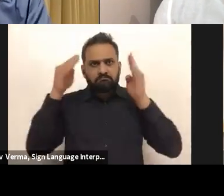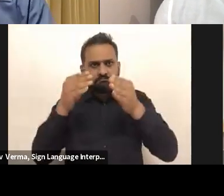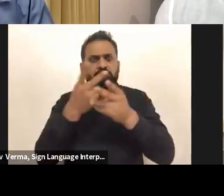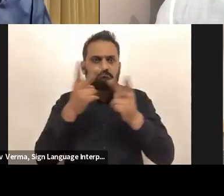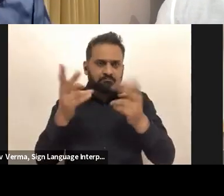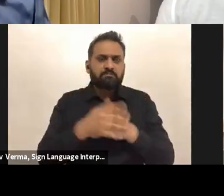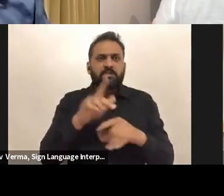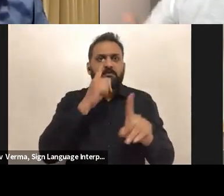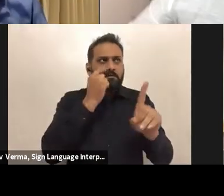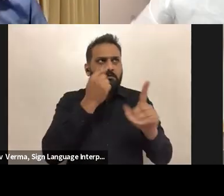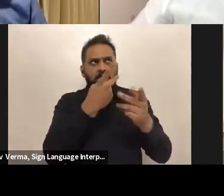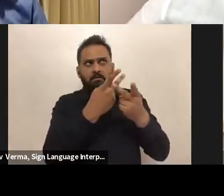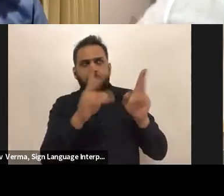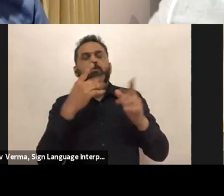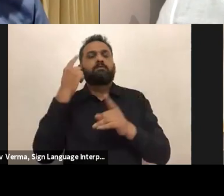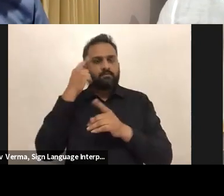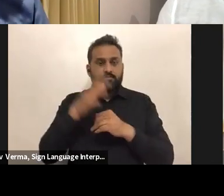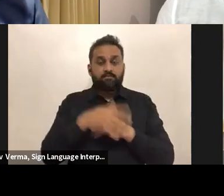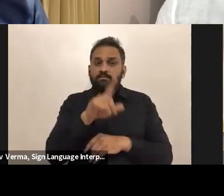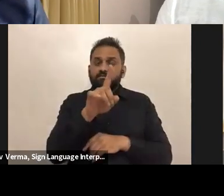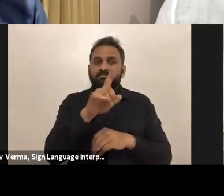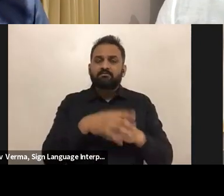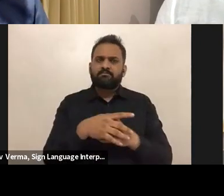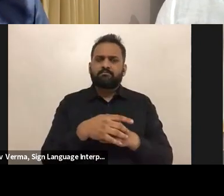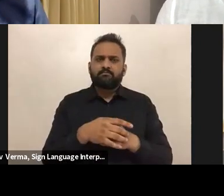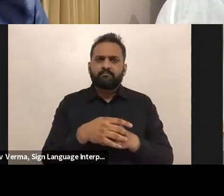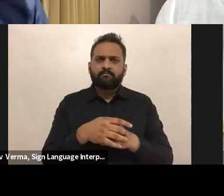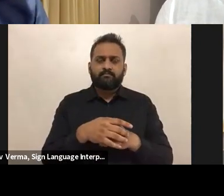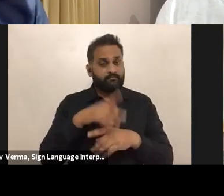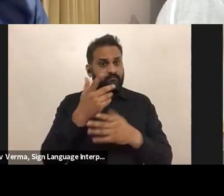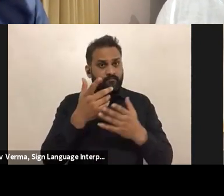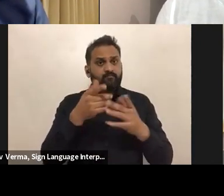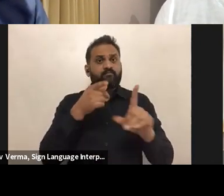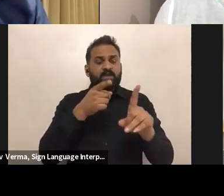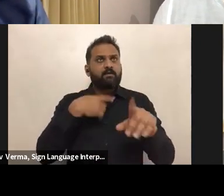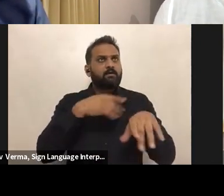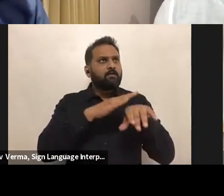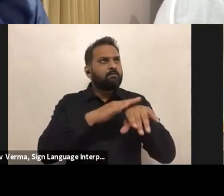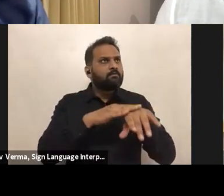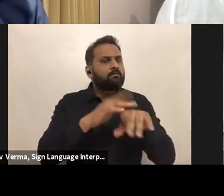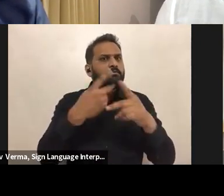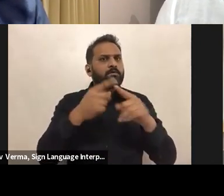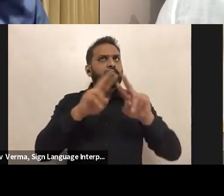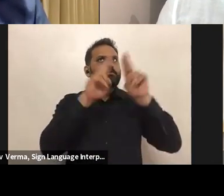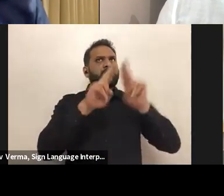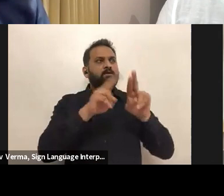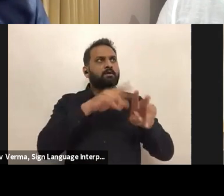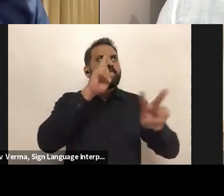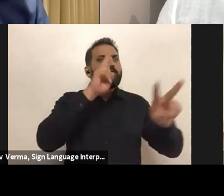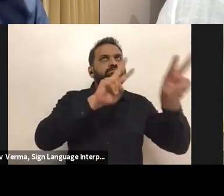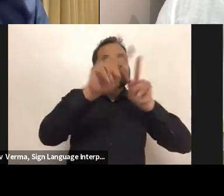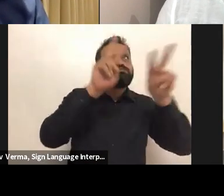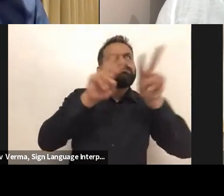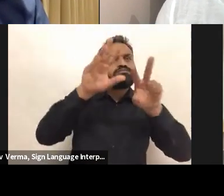yes, that interaction with and that experience internationally really took me